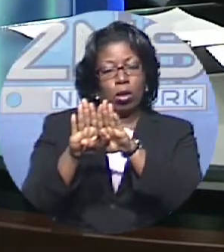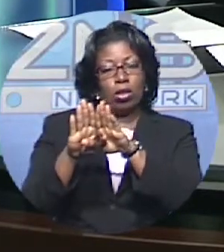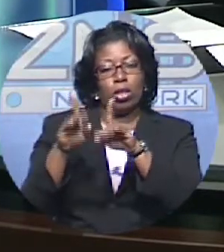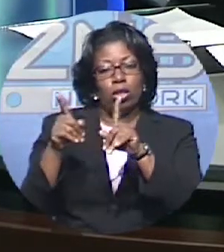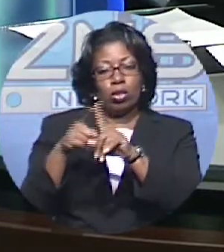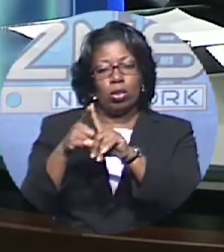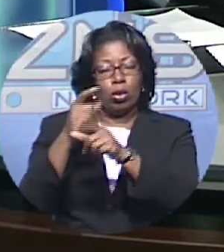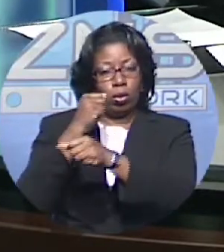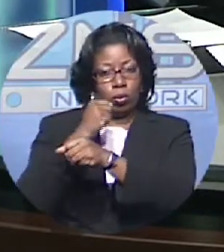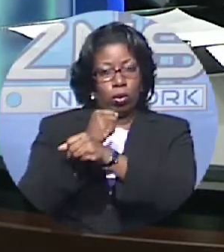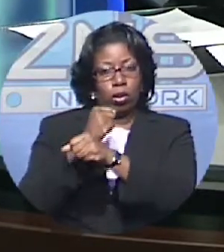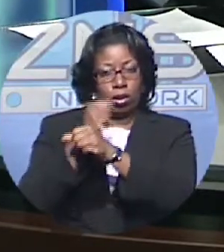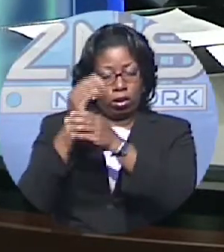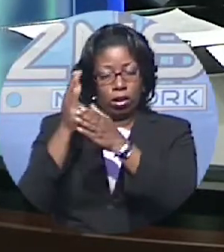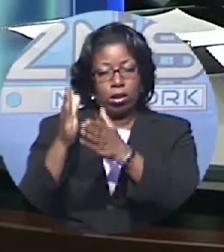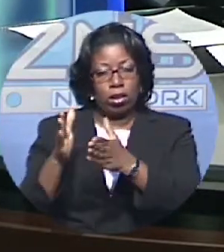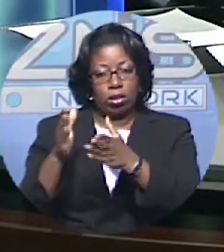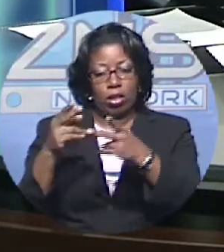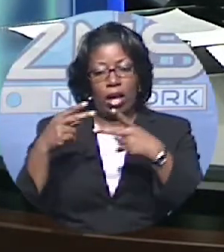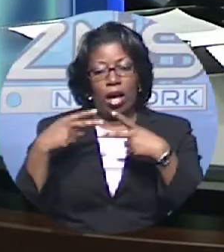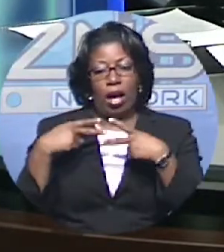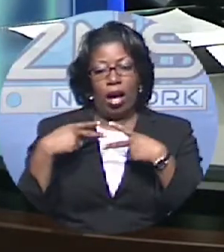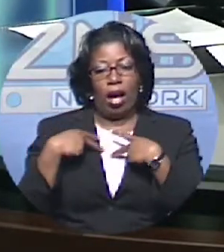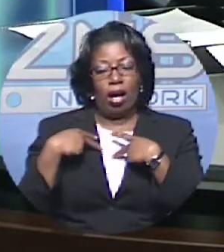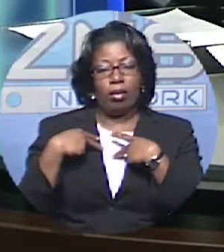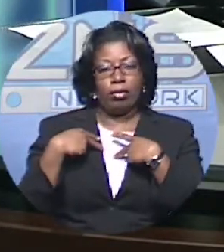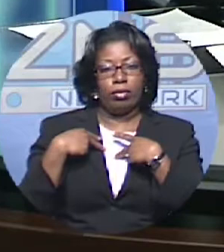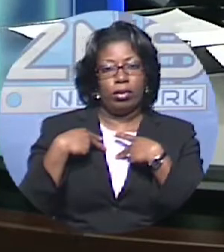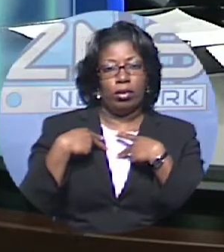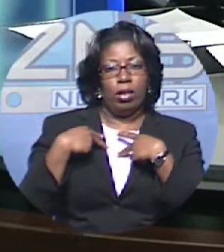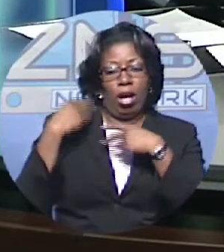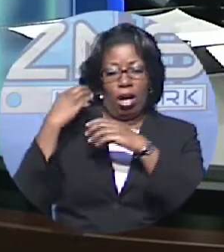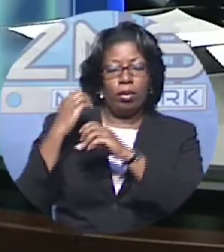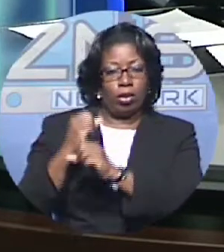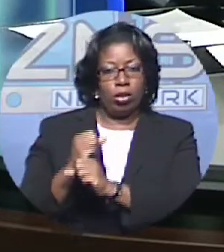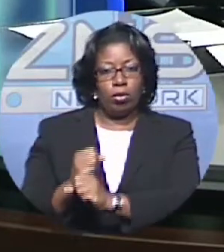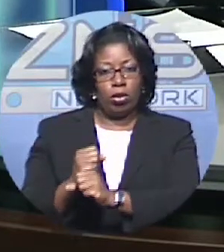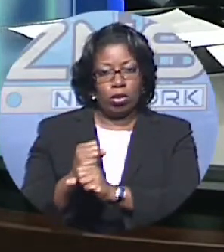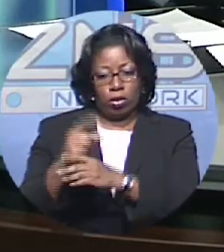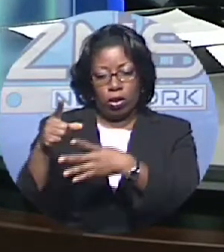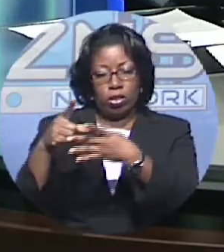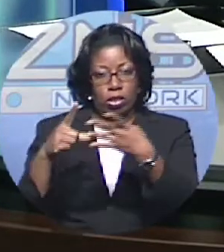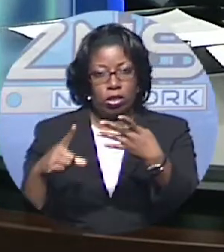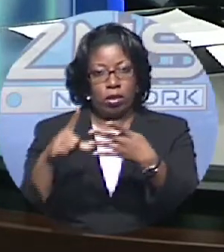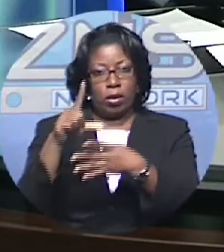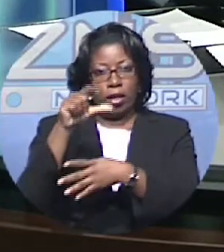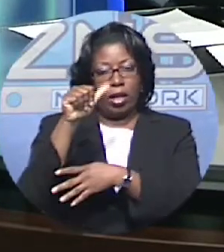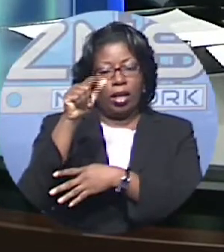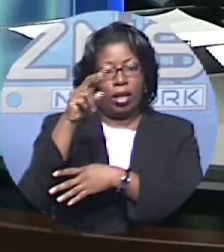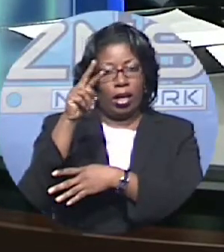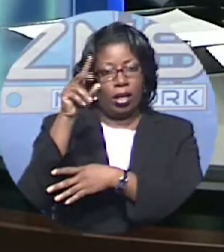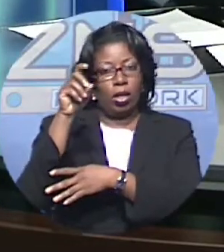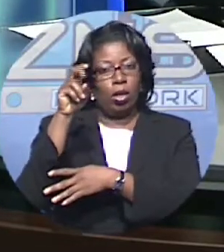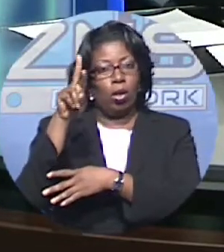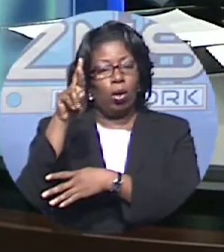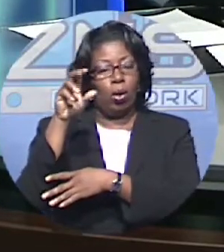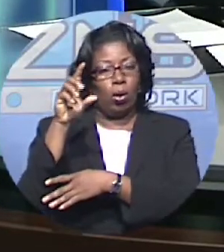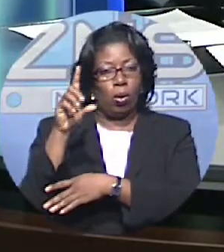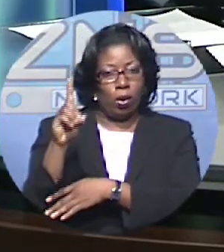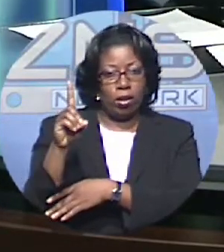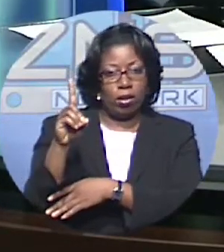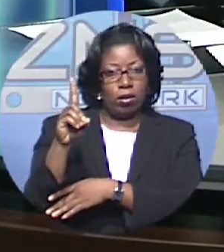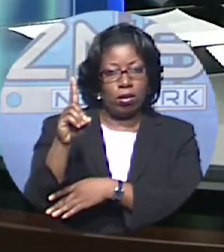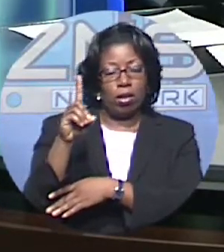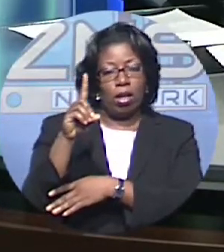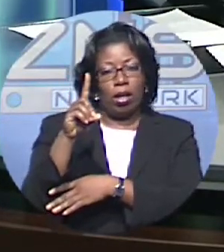people who have what the release called lawful commercial relationships, including landlords throughout the country, utility and service